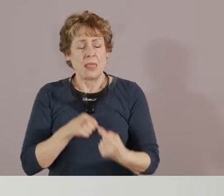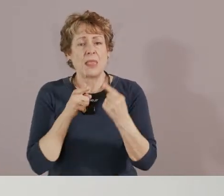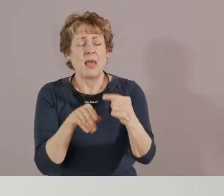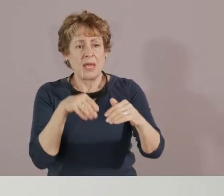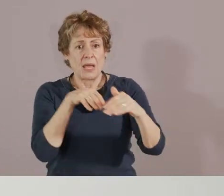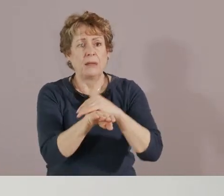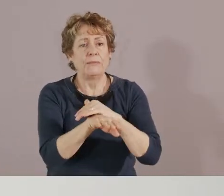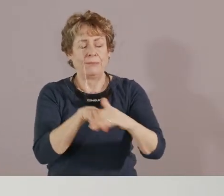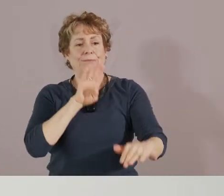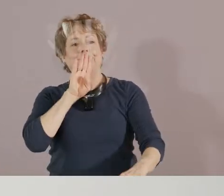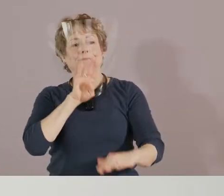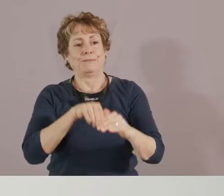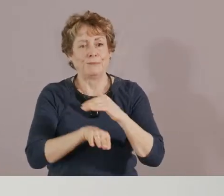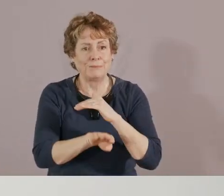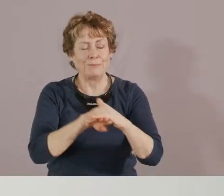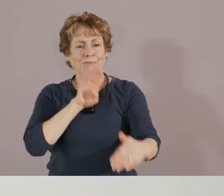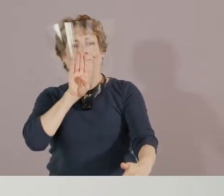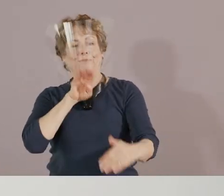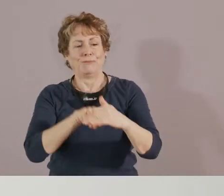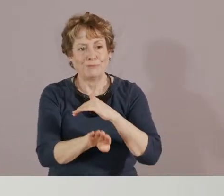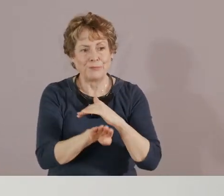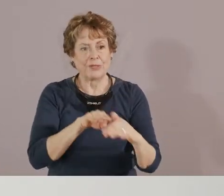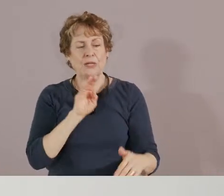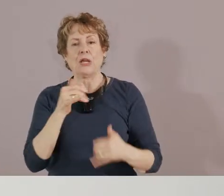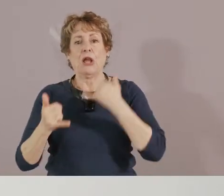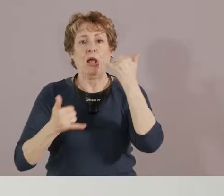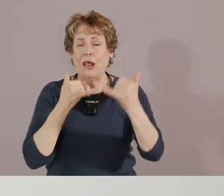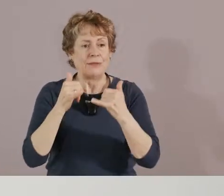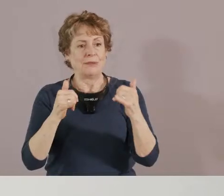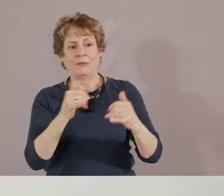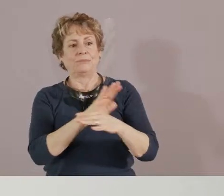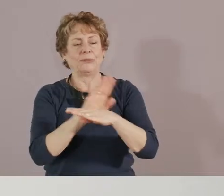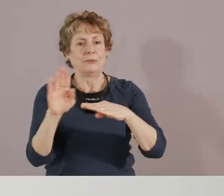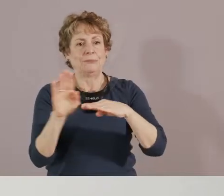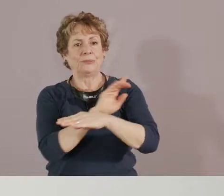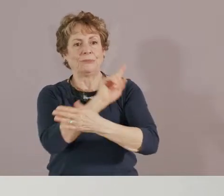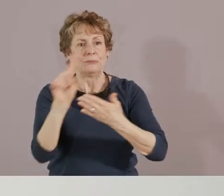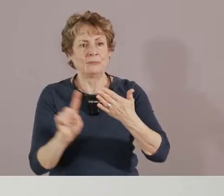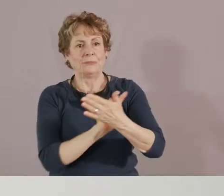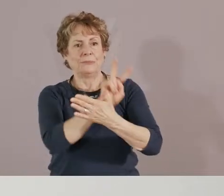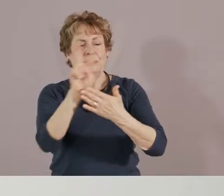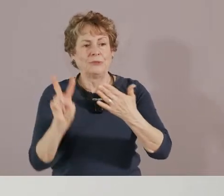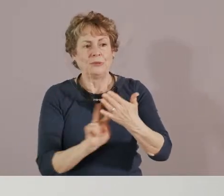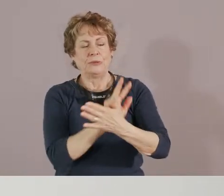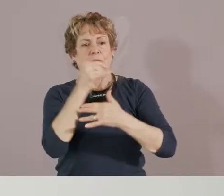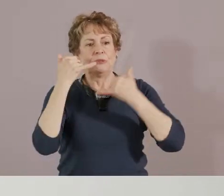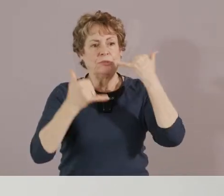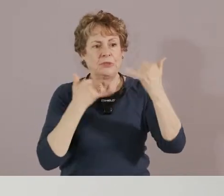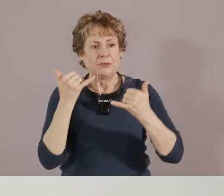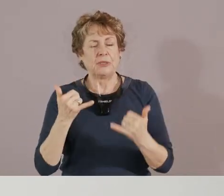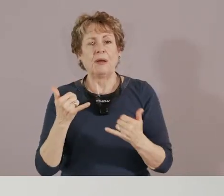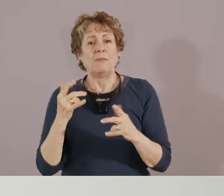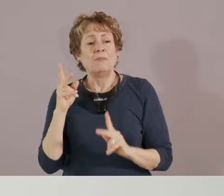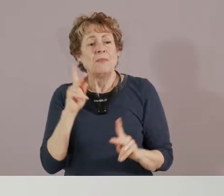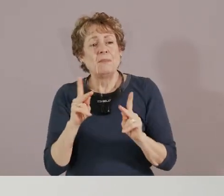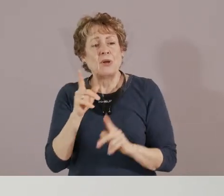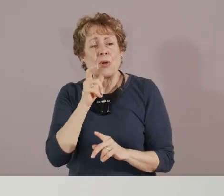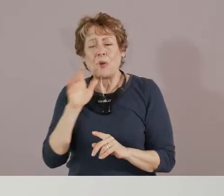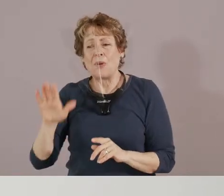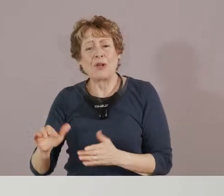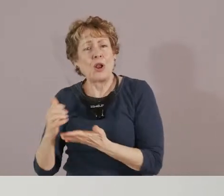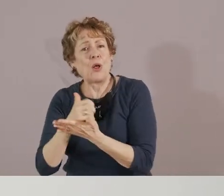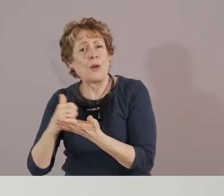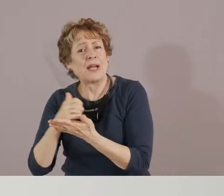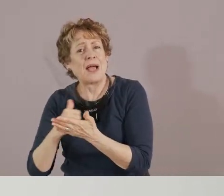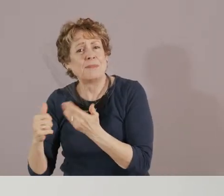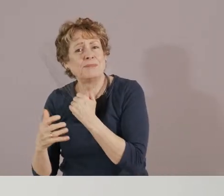hold for several hours when they call in to book. We know that, people in low-income communities in particular don't necessarily have the luxury to